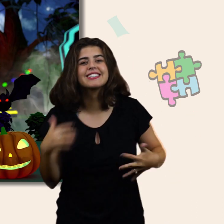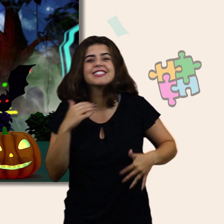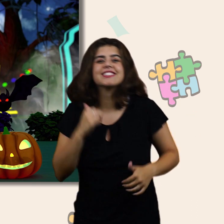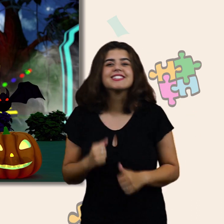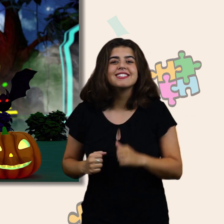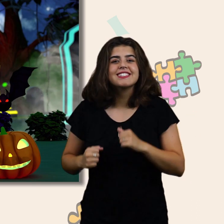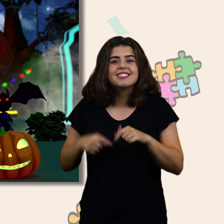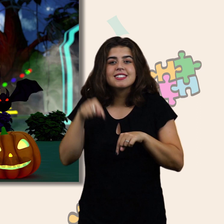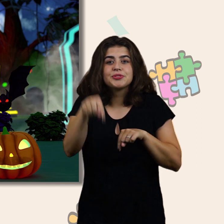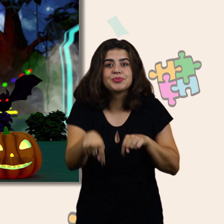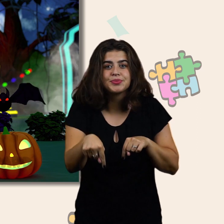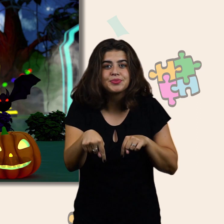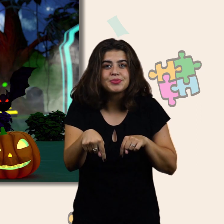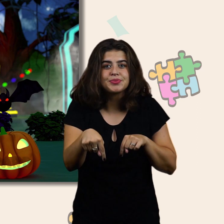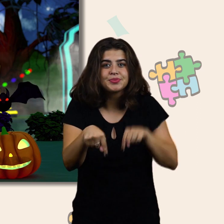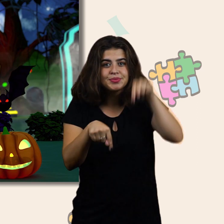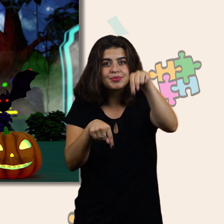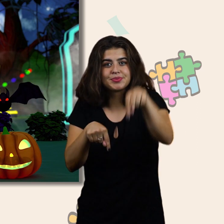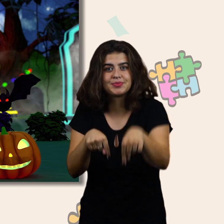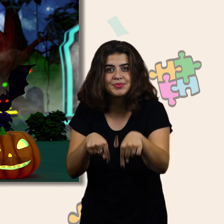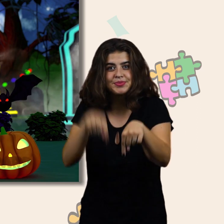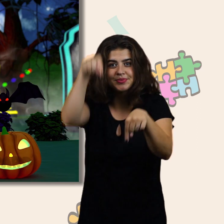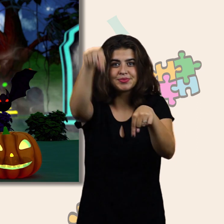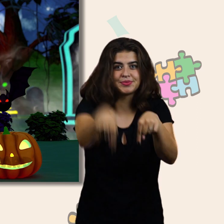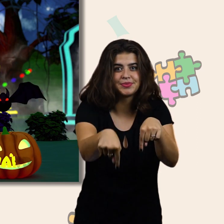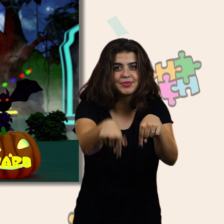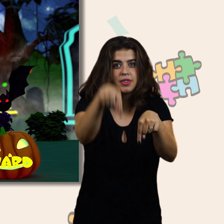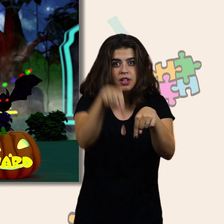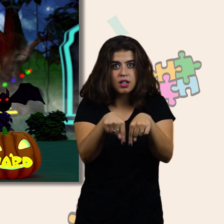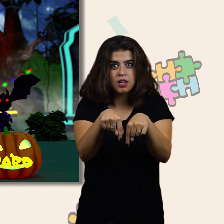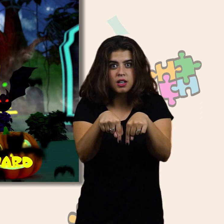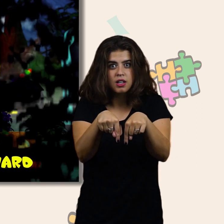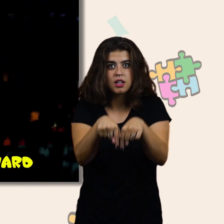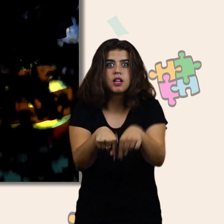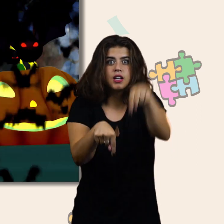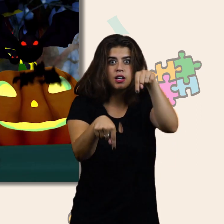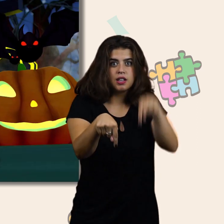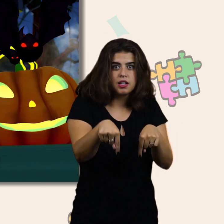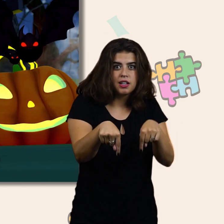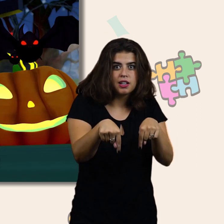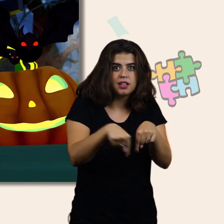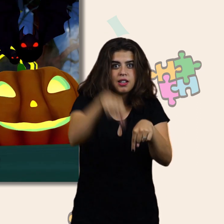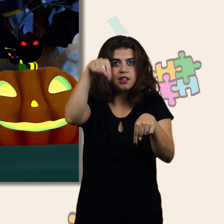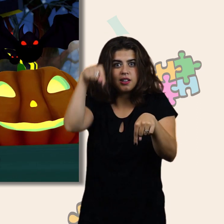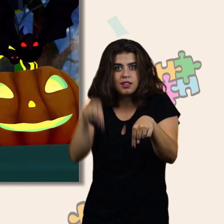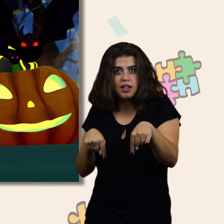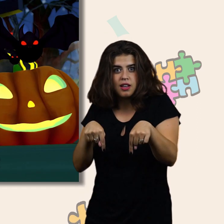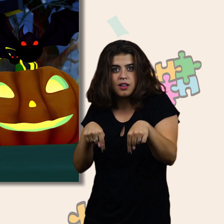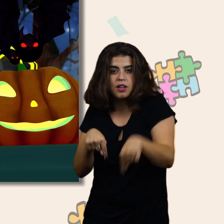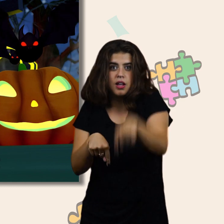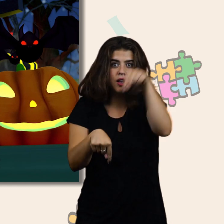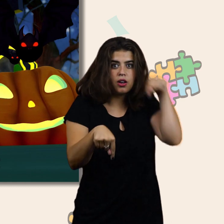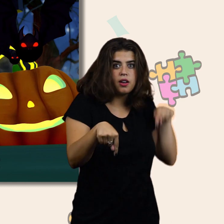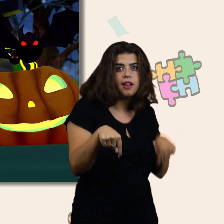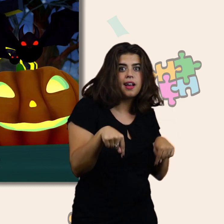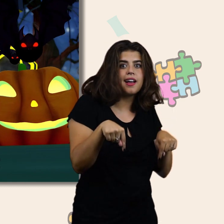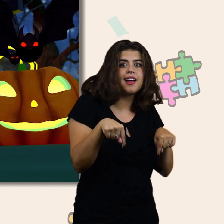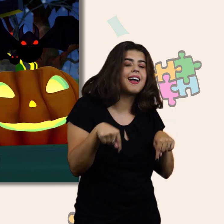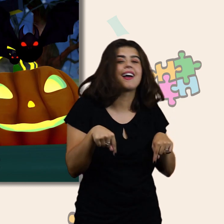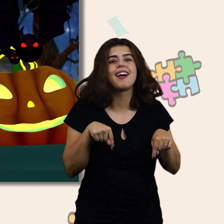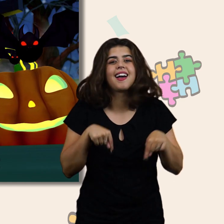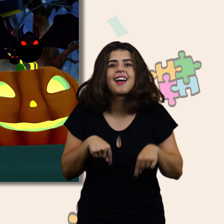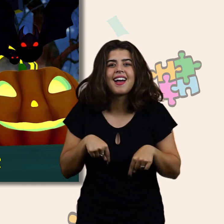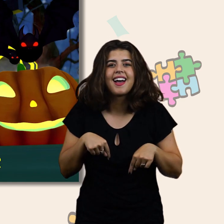afraid. One step, two steps, three steps forward. One step, two steps,